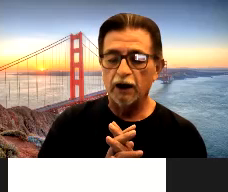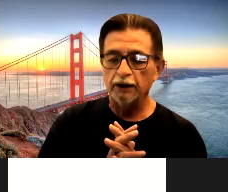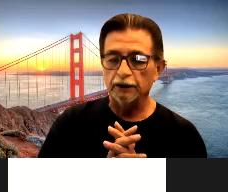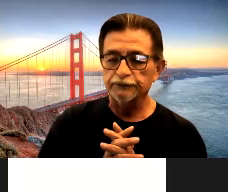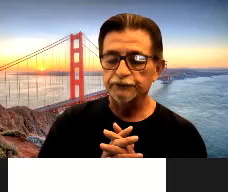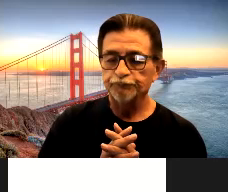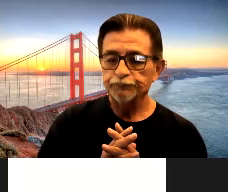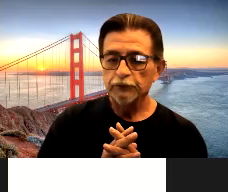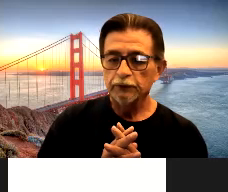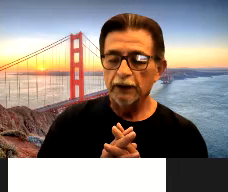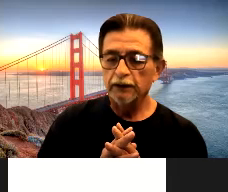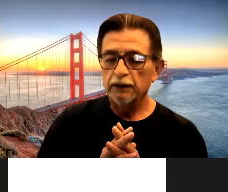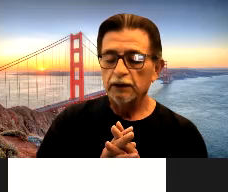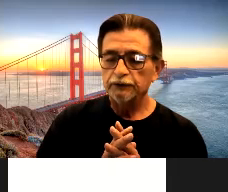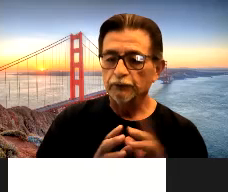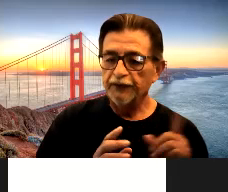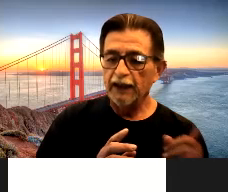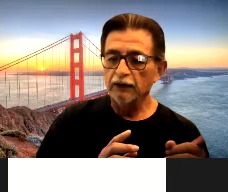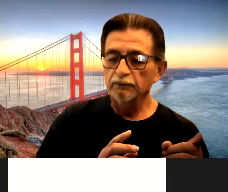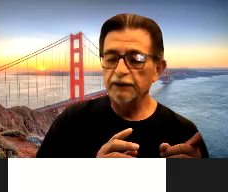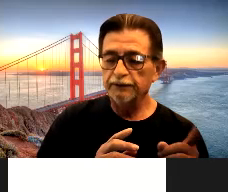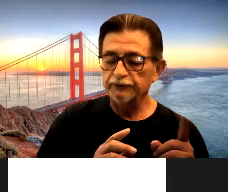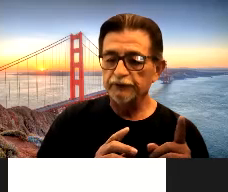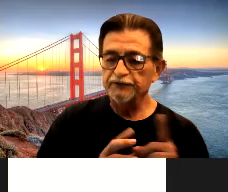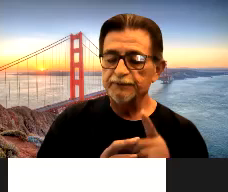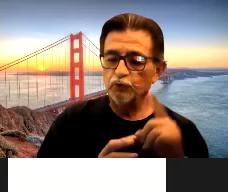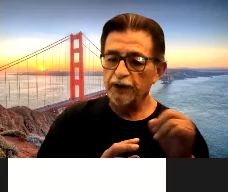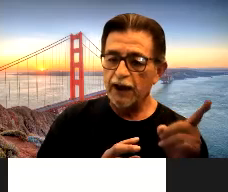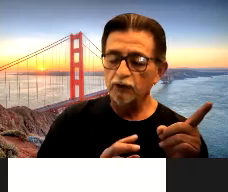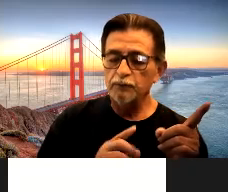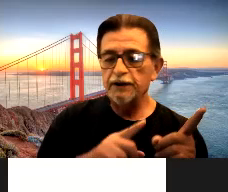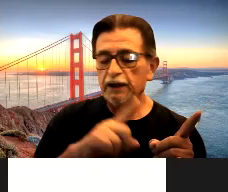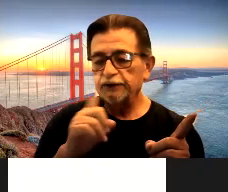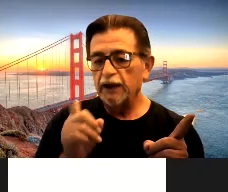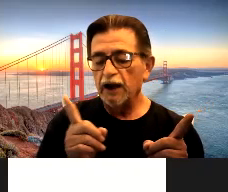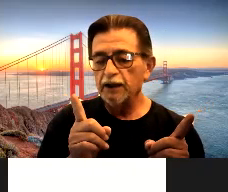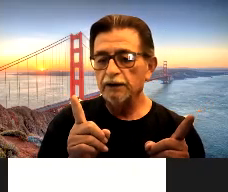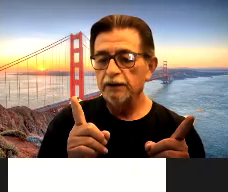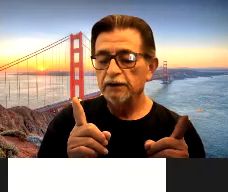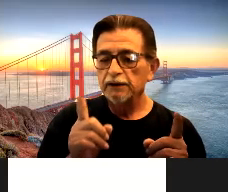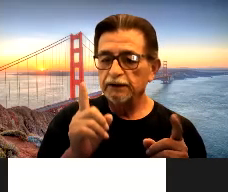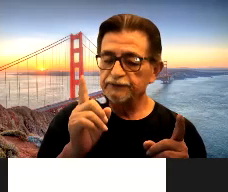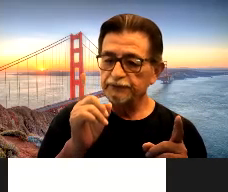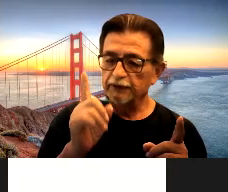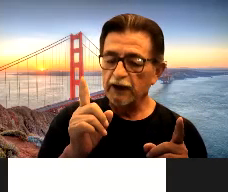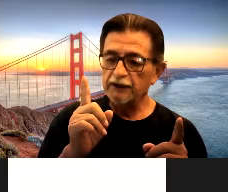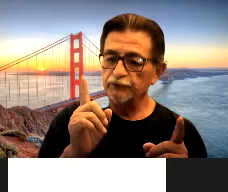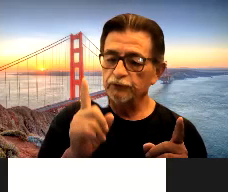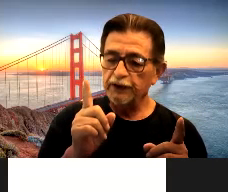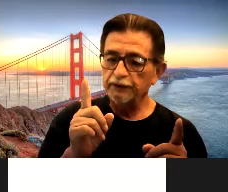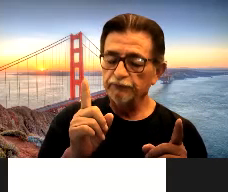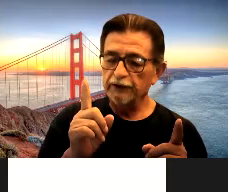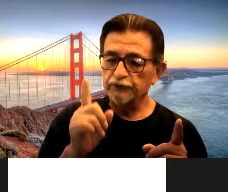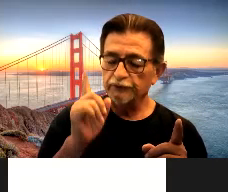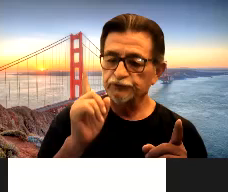I-O-N-S, ions. Okay, so the element, the difference between an element and the ion is the loss